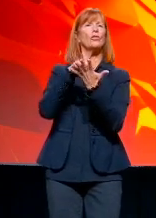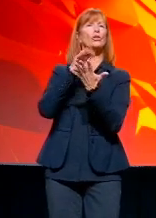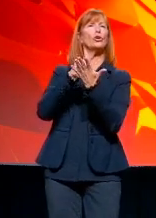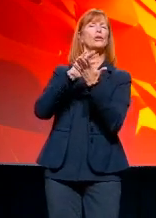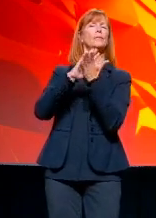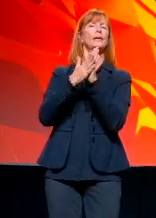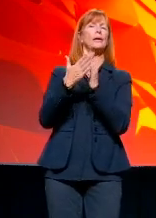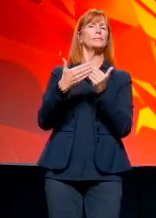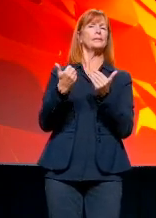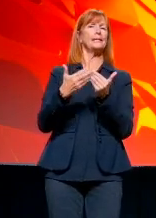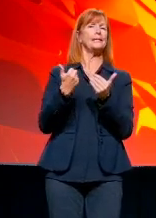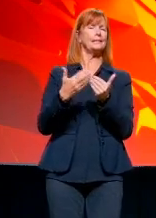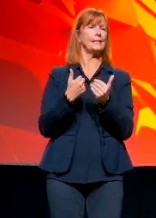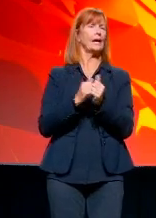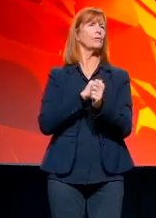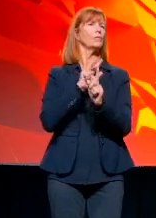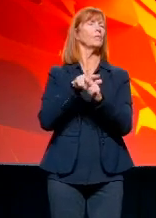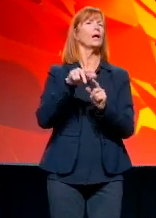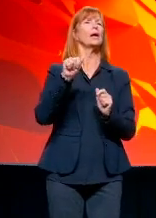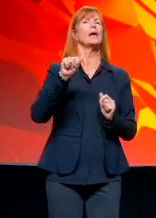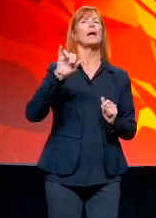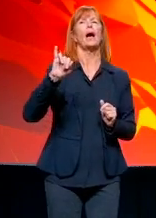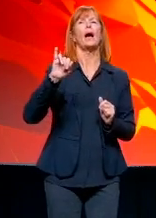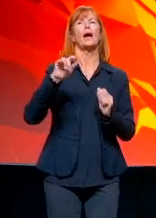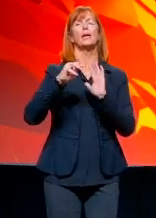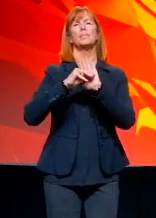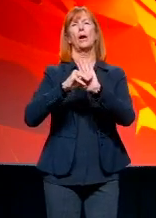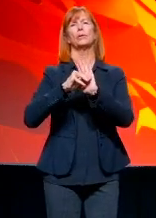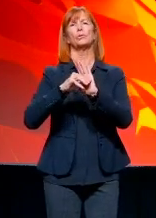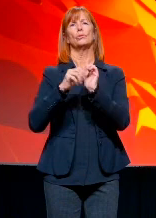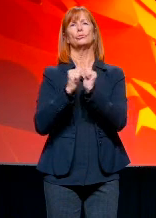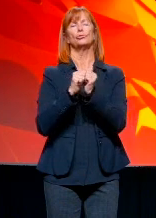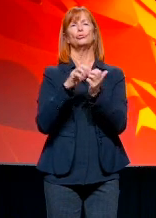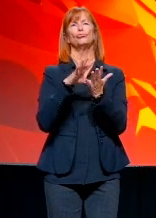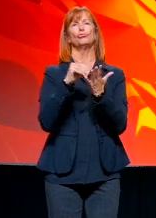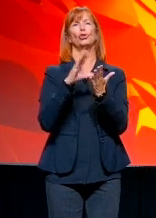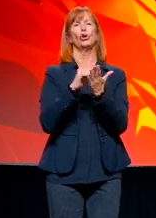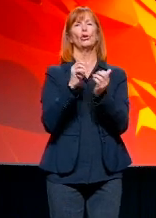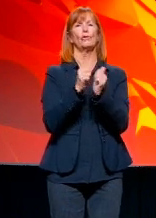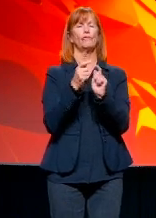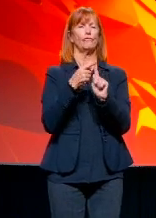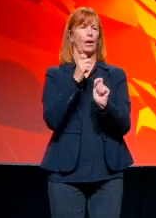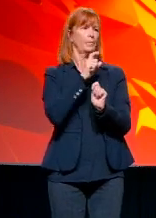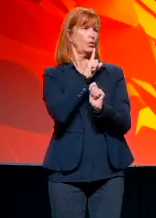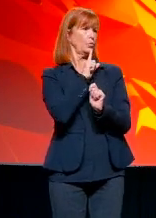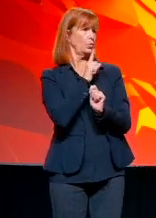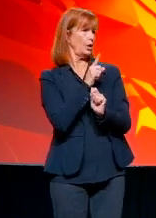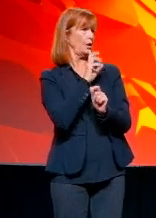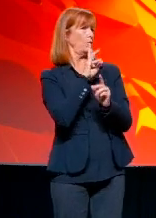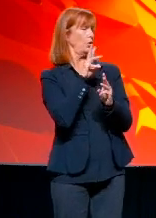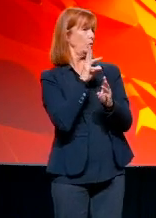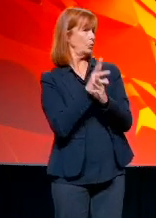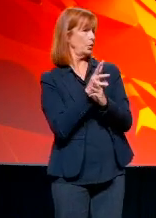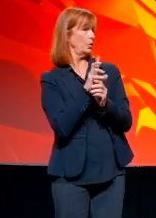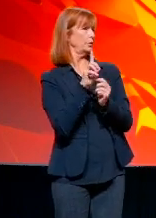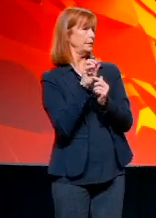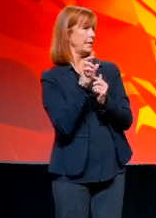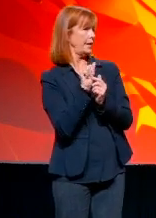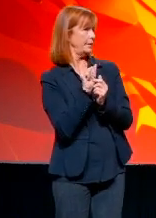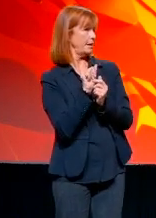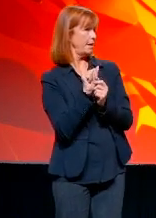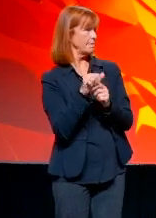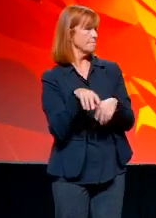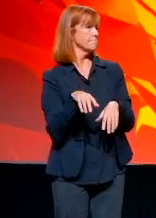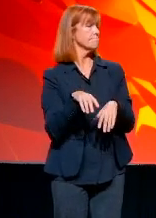apply AI and machine learning models to directly learn from this real robot data. There's no embodiment gap. The model we learn